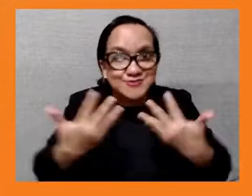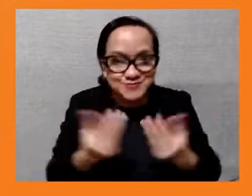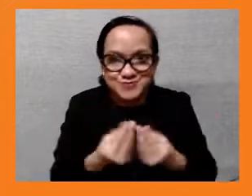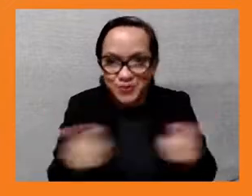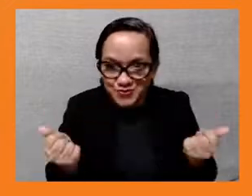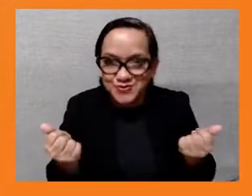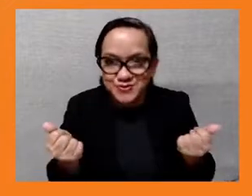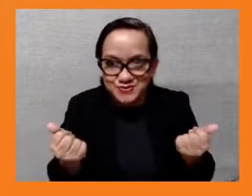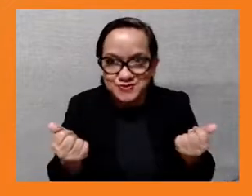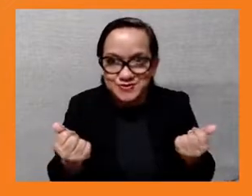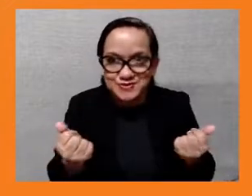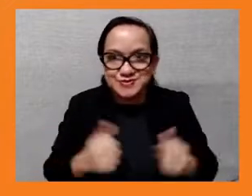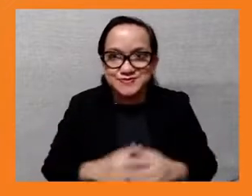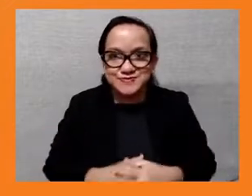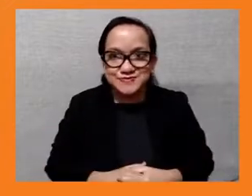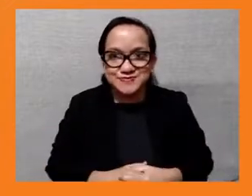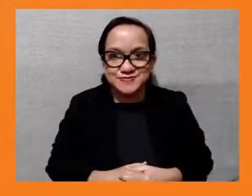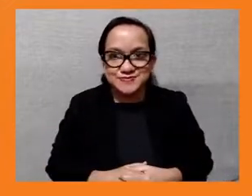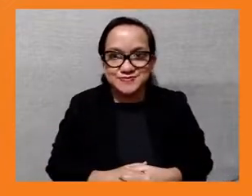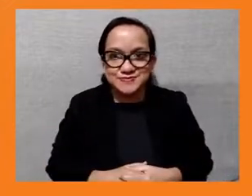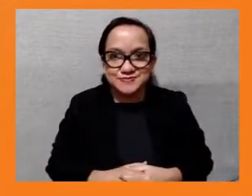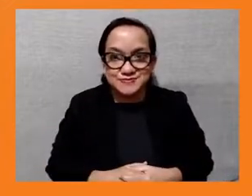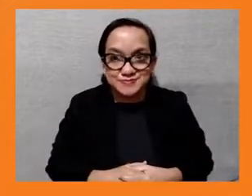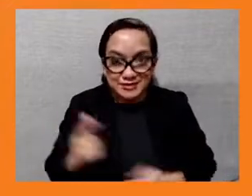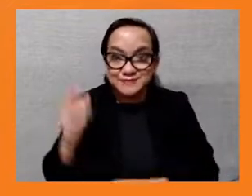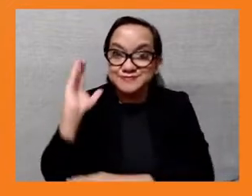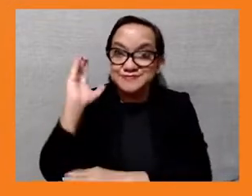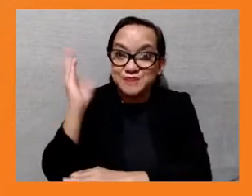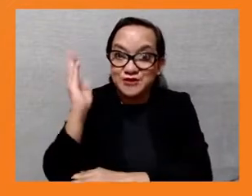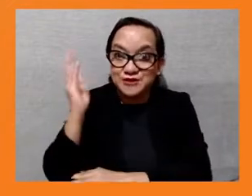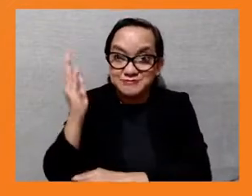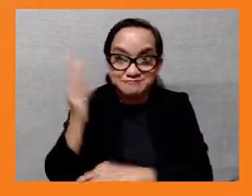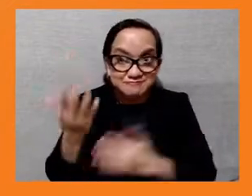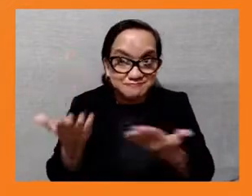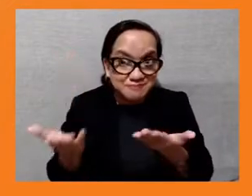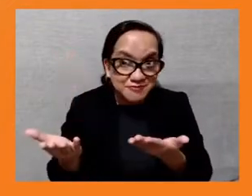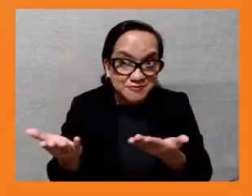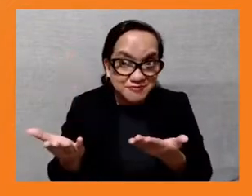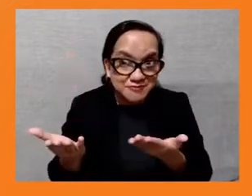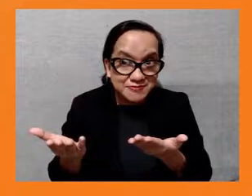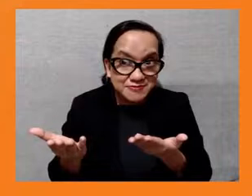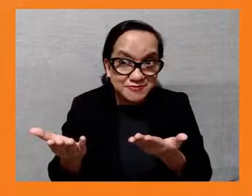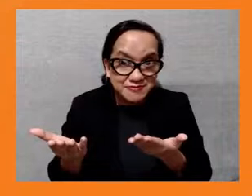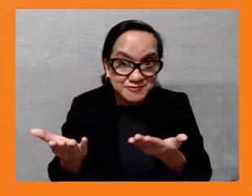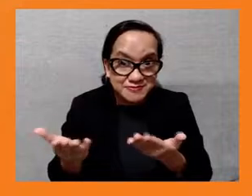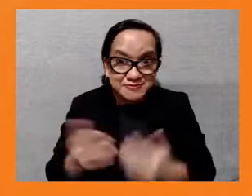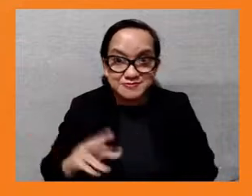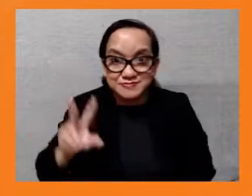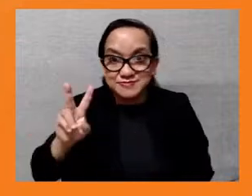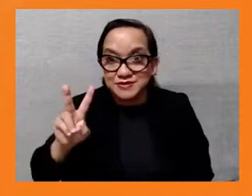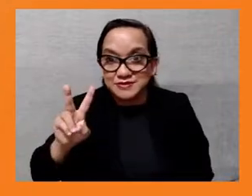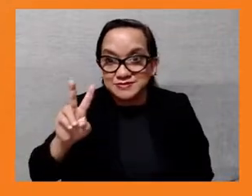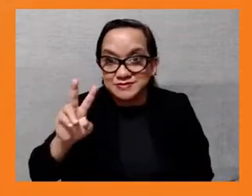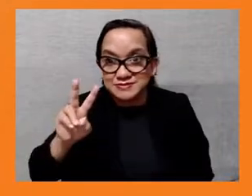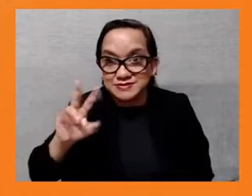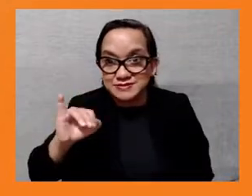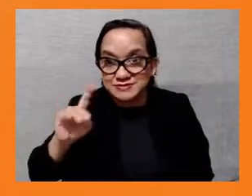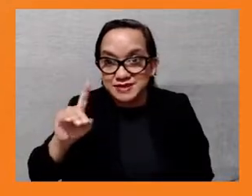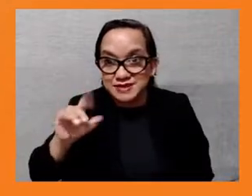Agency. The Nepal government approved the Environmental Impact Assessment EIA report in 2009. According to the EIA